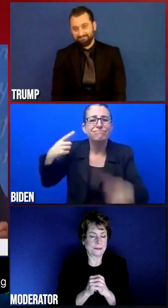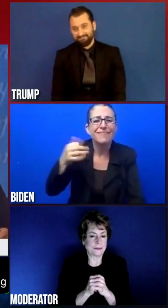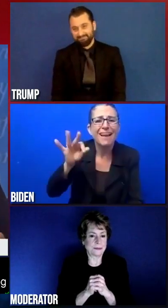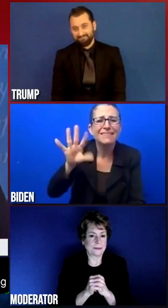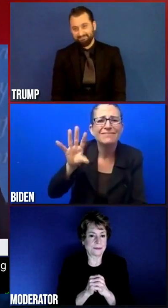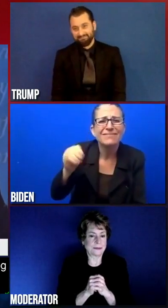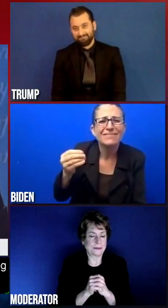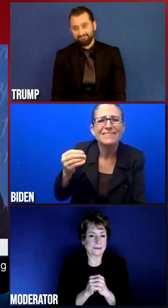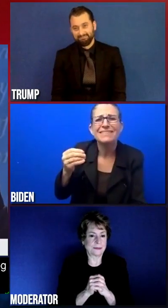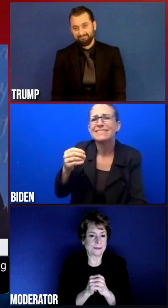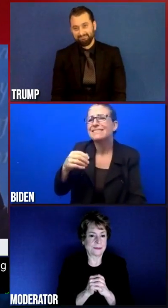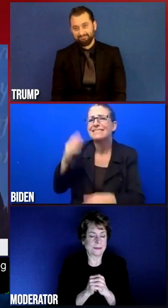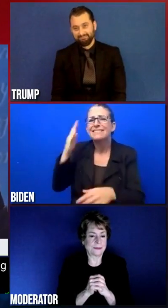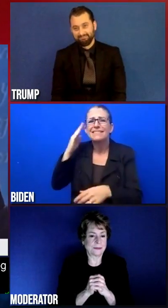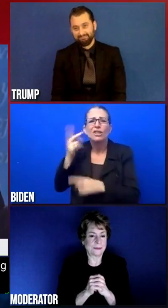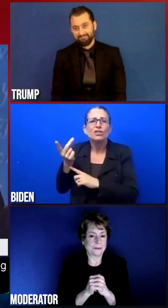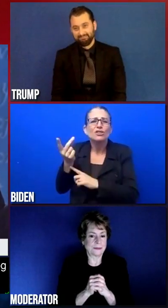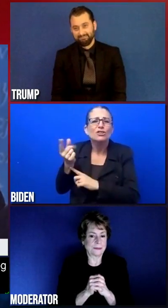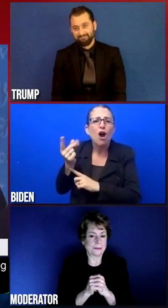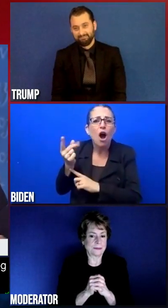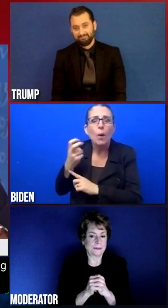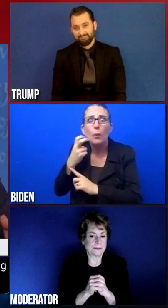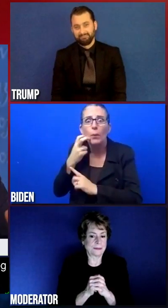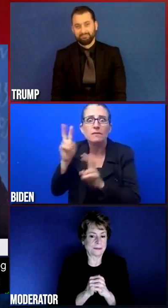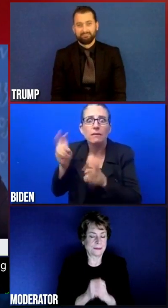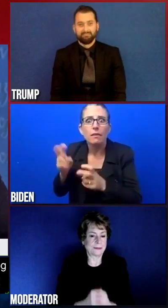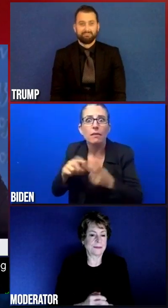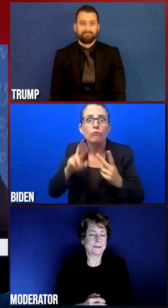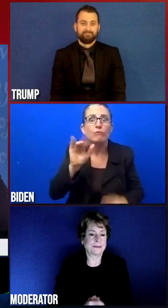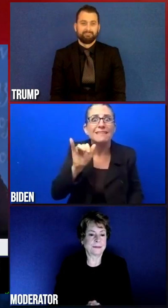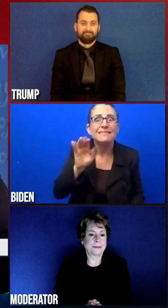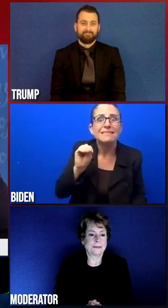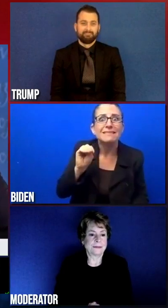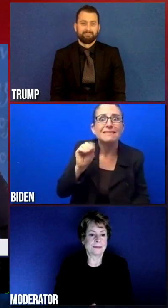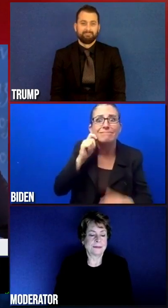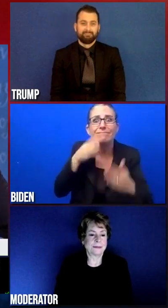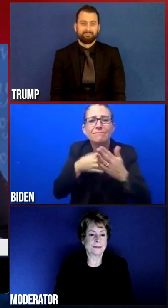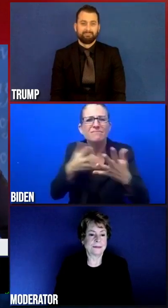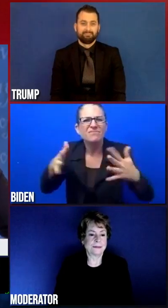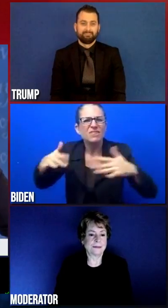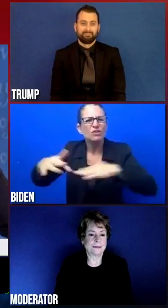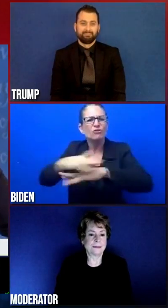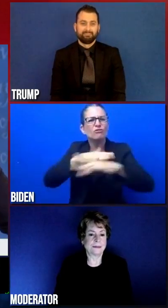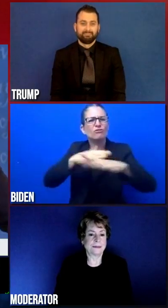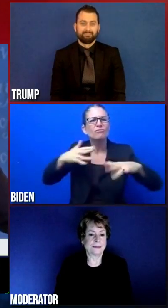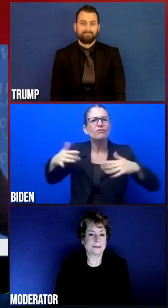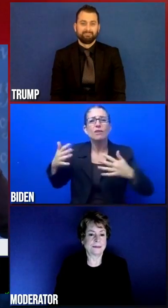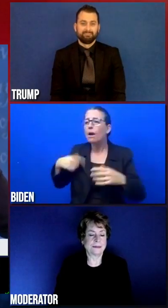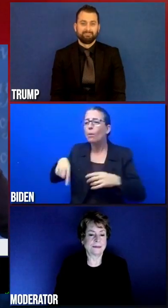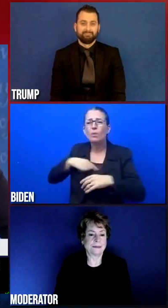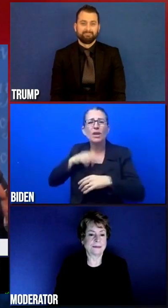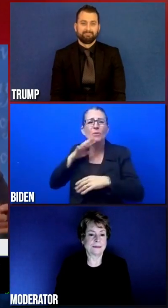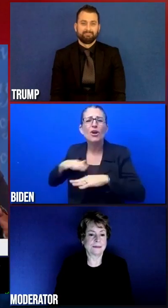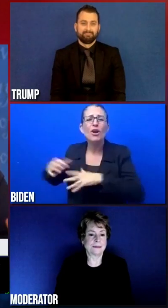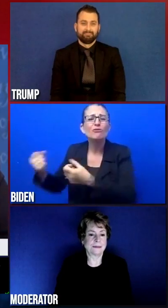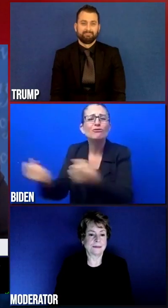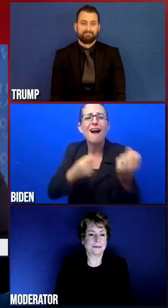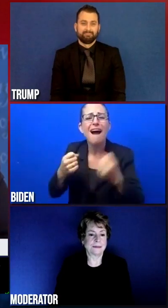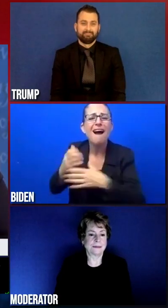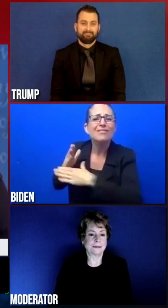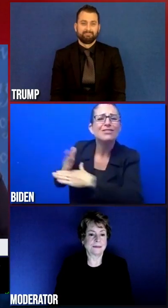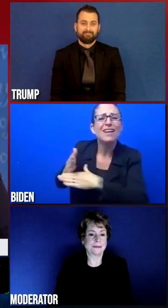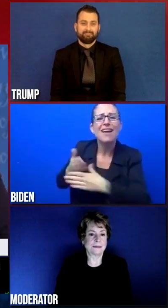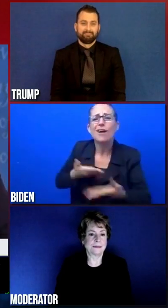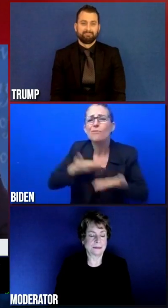large integrated. There's many people today driving their kids to soccer practice and/or to black and white and Hispanic in the same